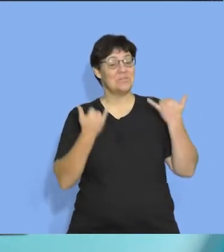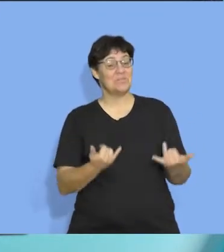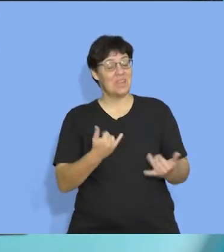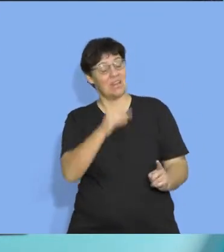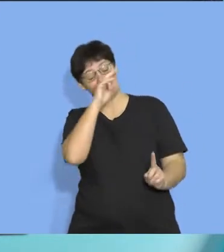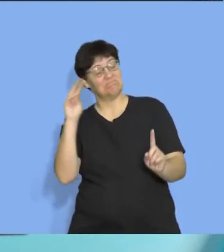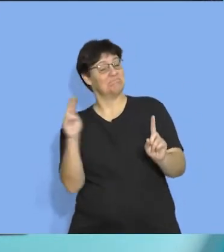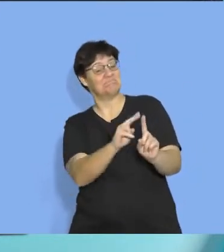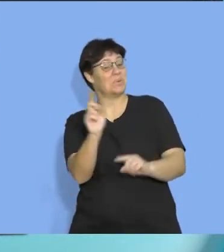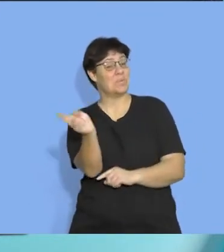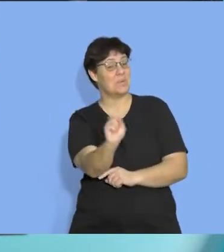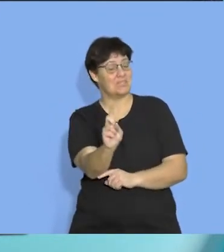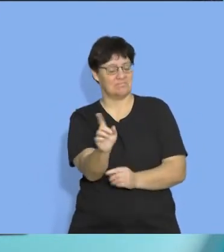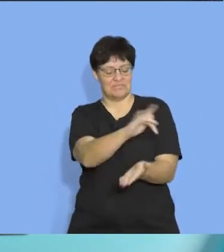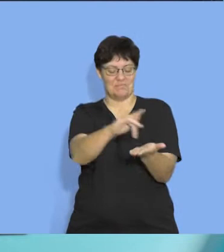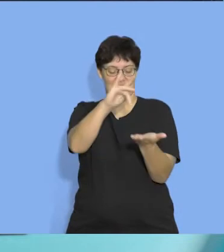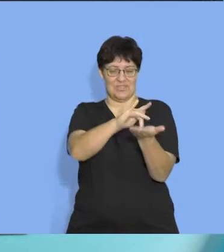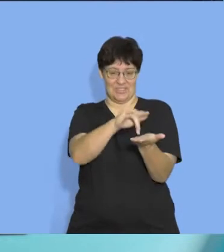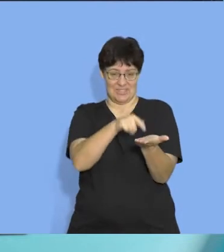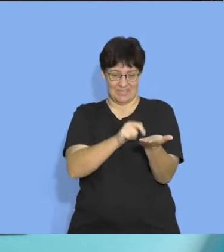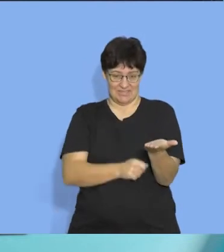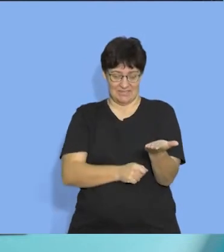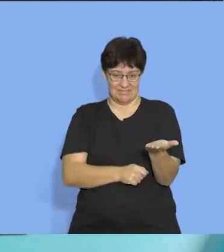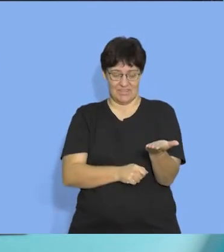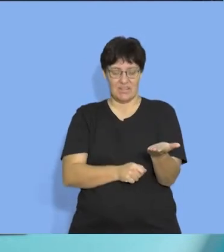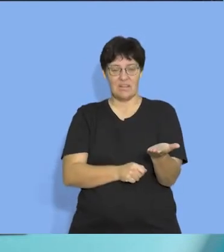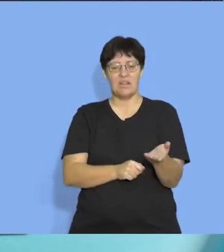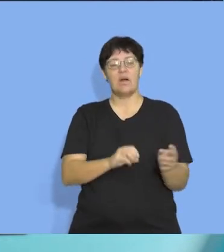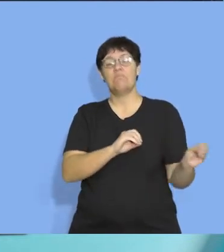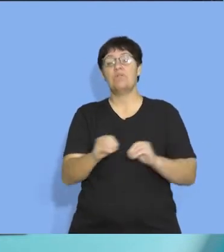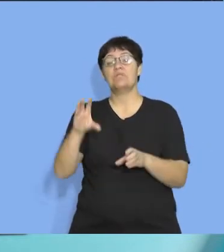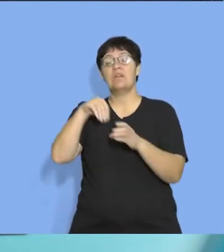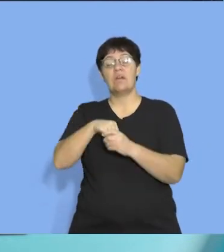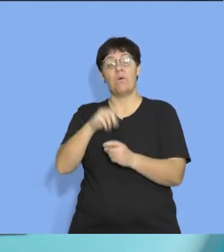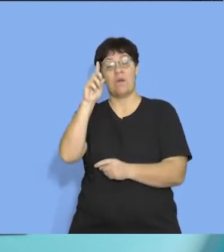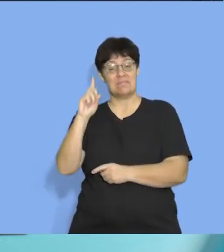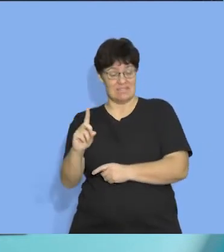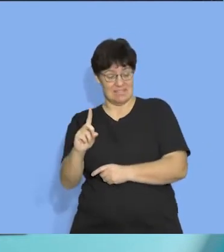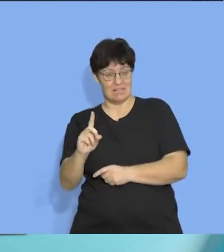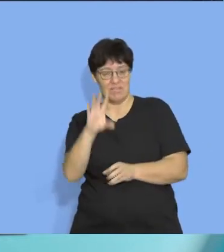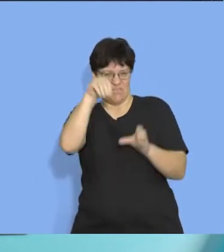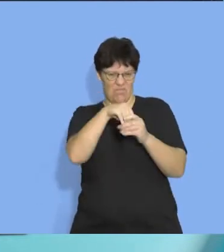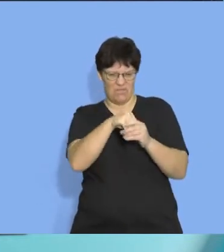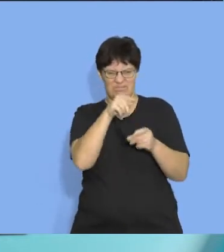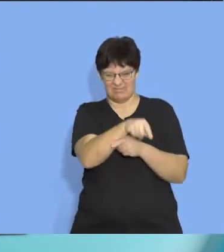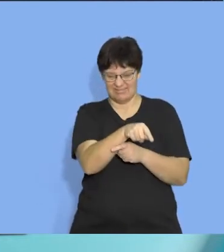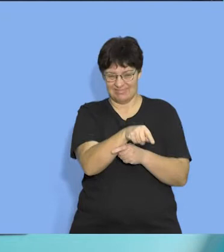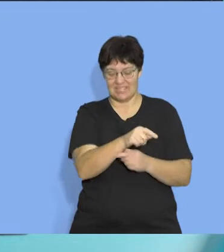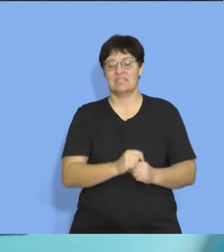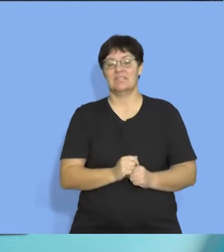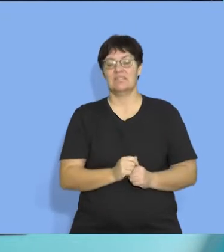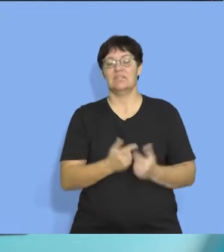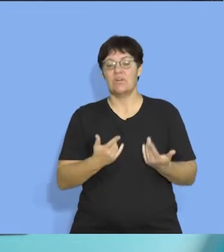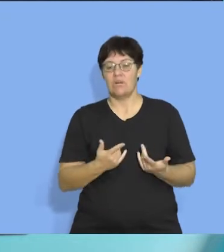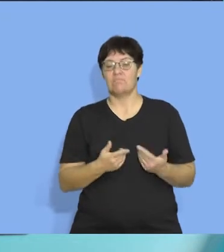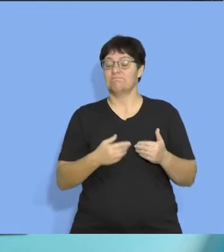looking at position. It's part of our section on motion in one dimension. It's very exciting, so let's just